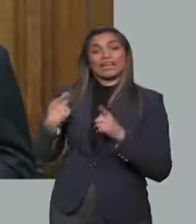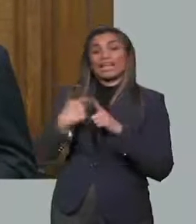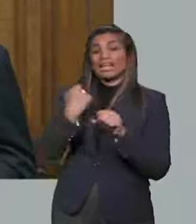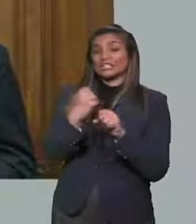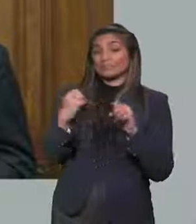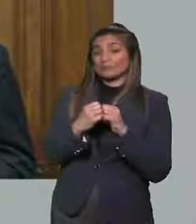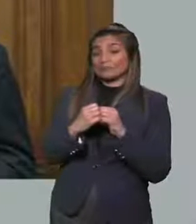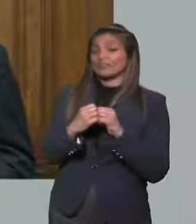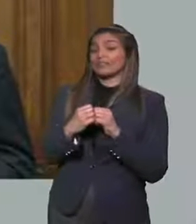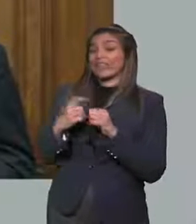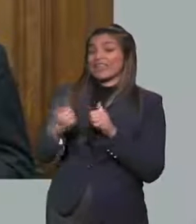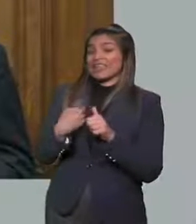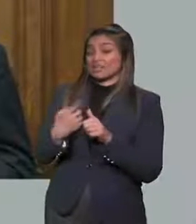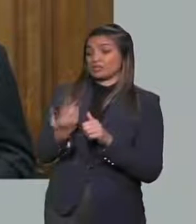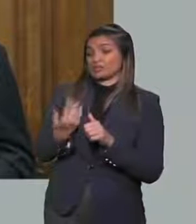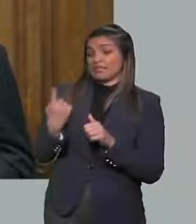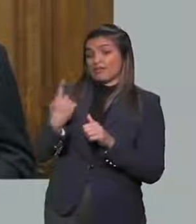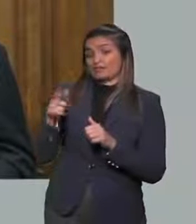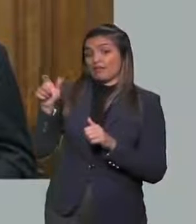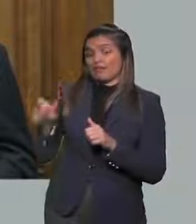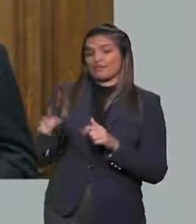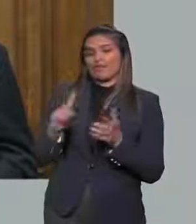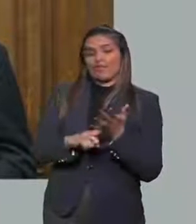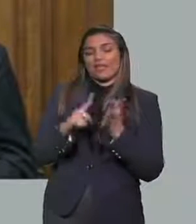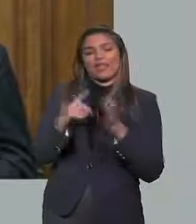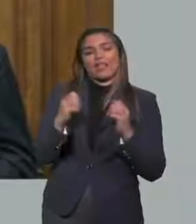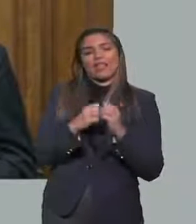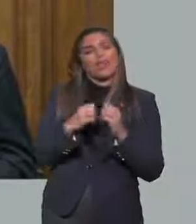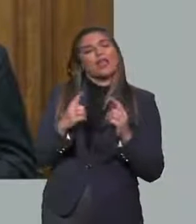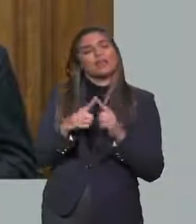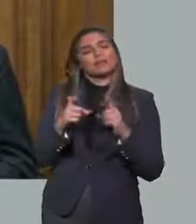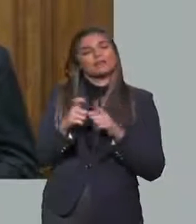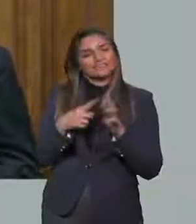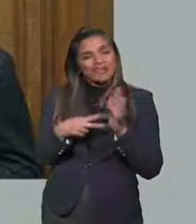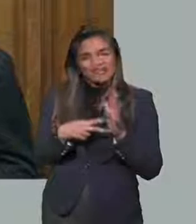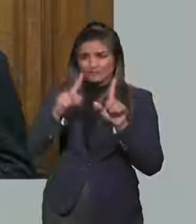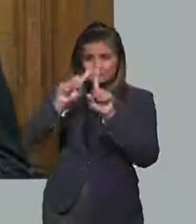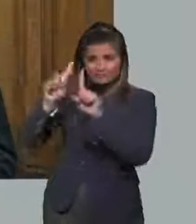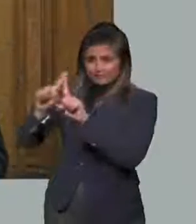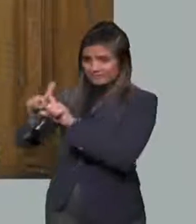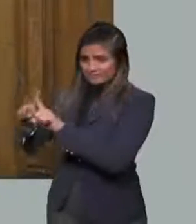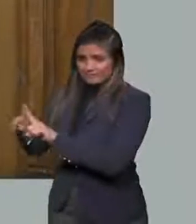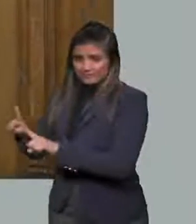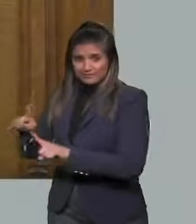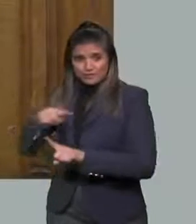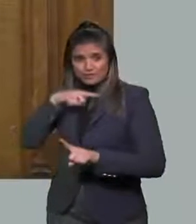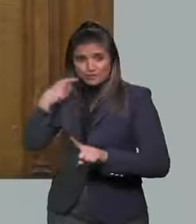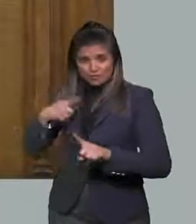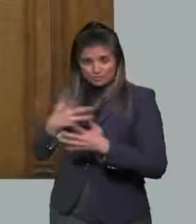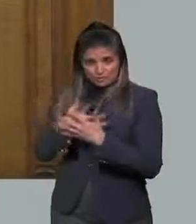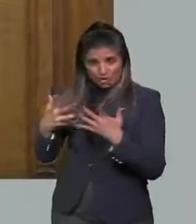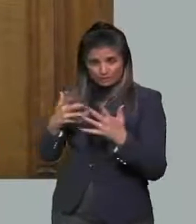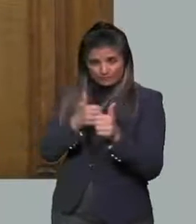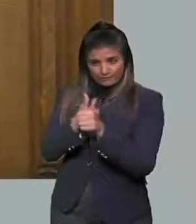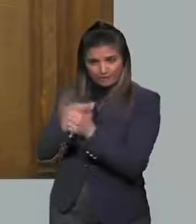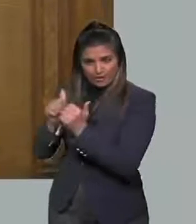agent Alexander Lebedev. He has a great many others, such as Viktor Fedotov and Alex Temerko as